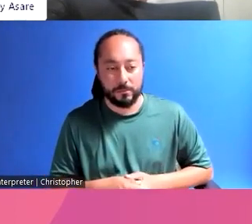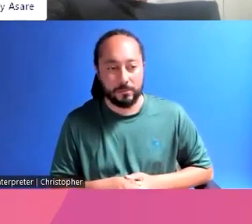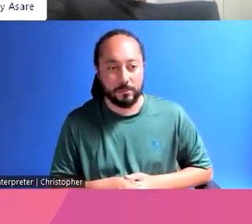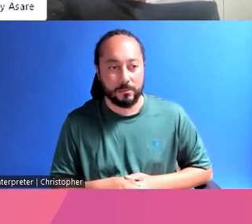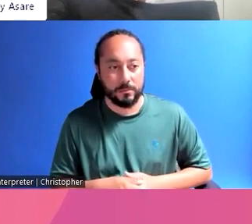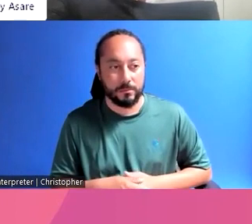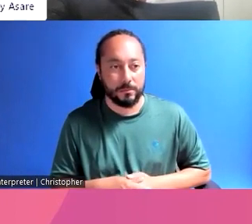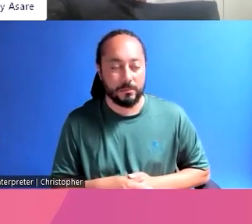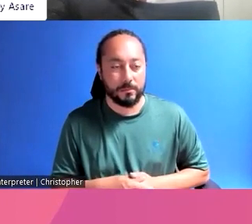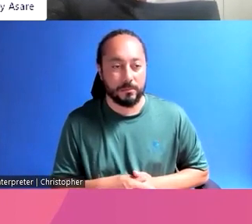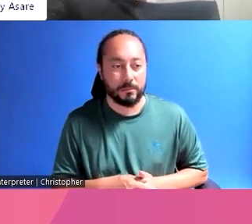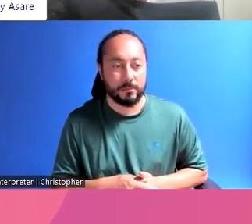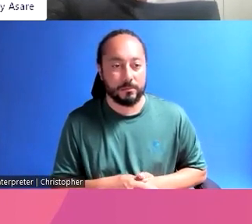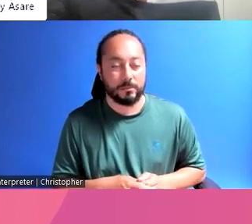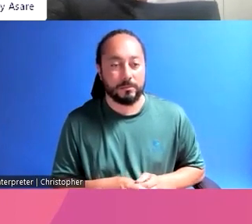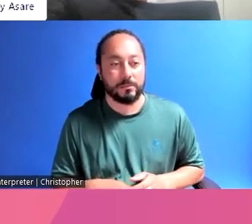slide here.